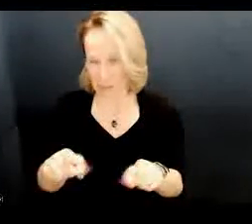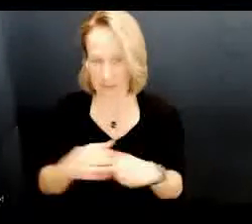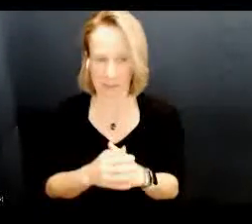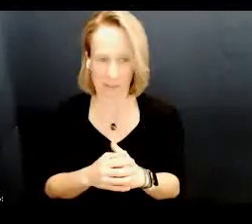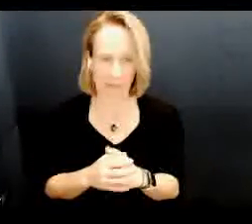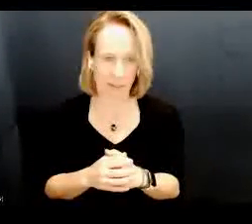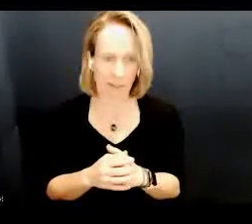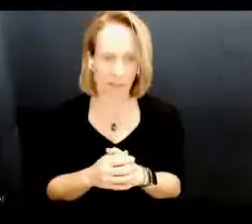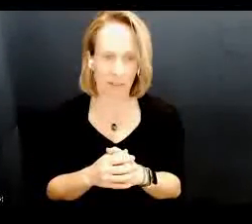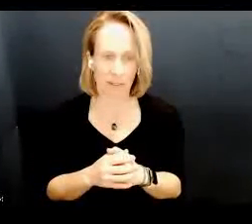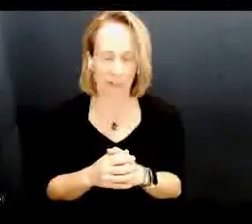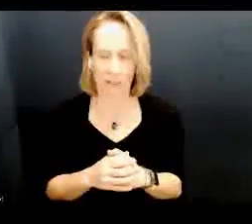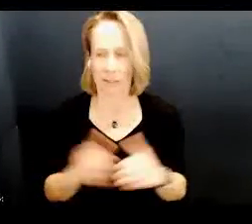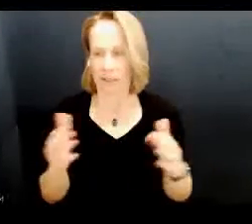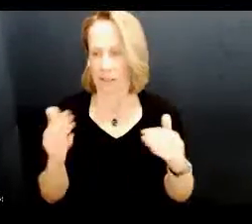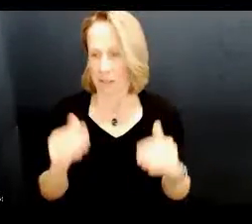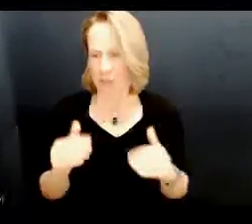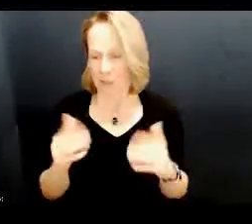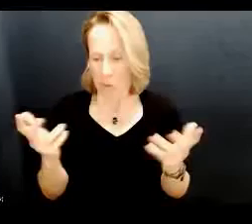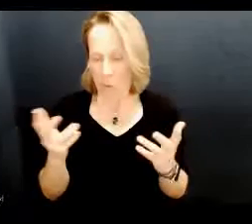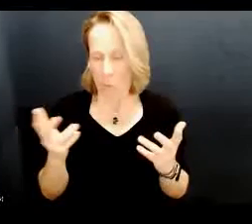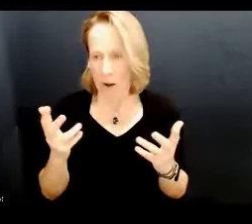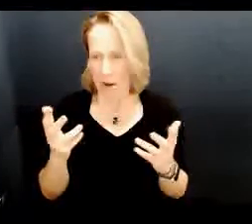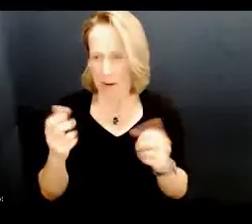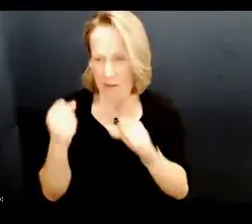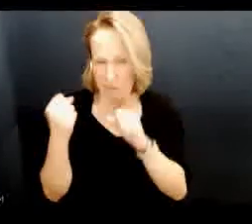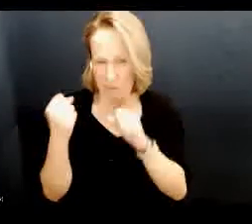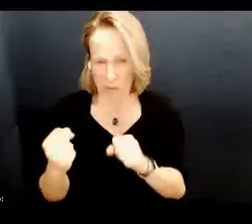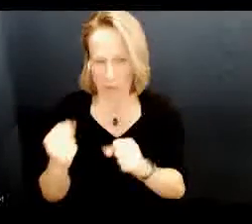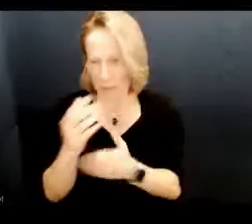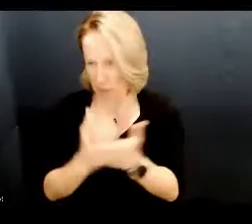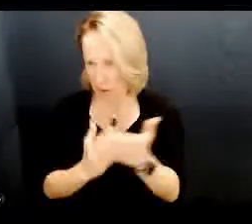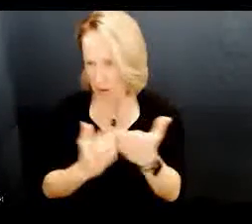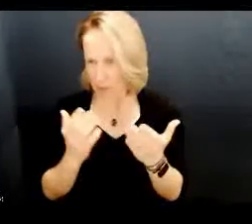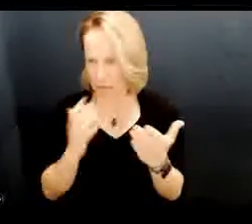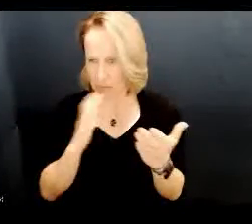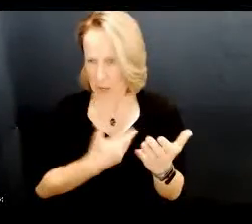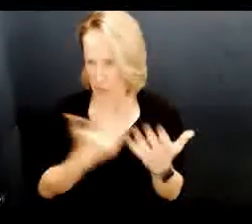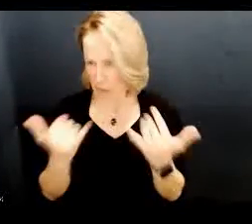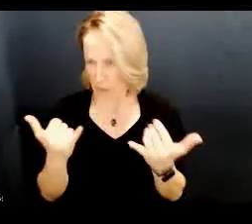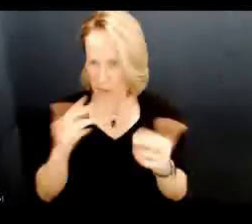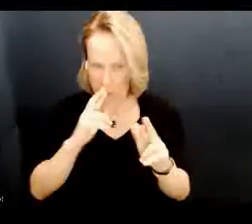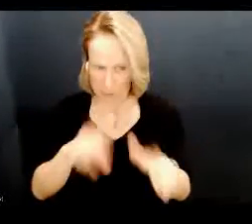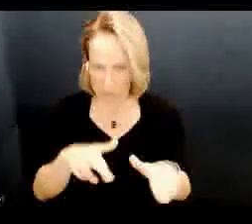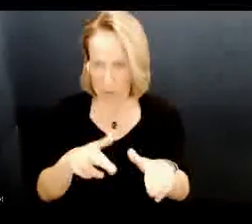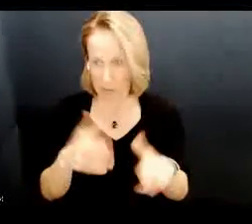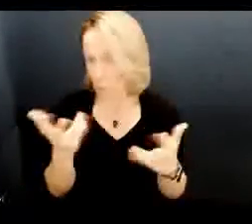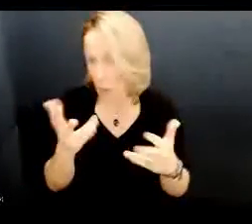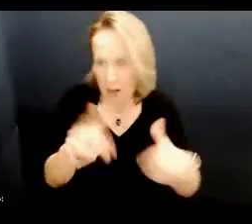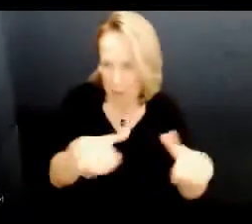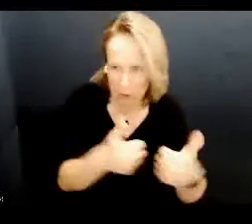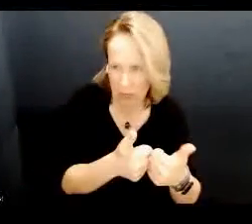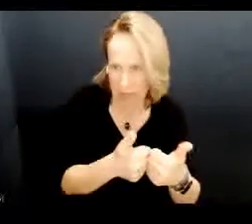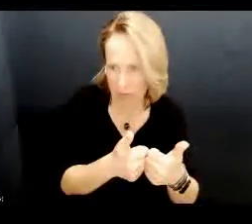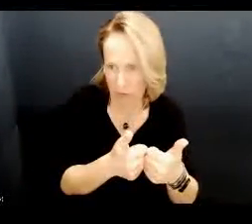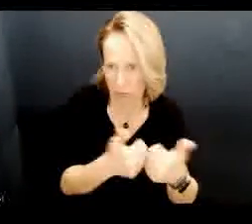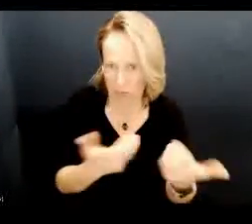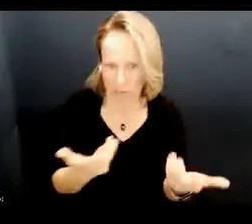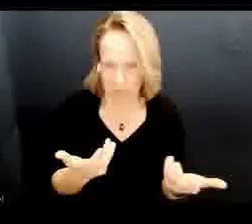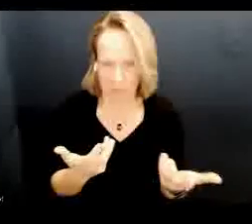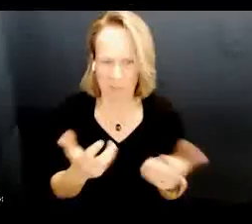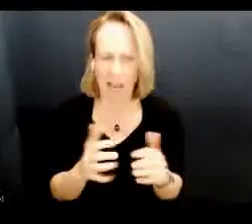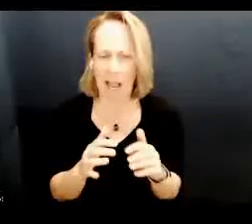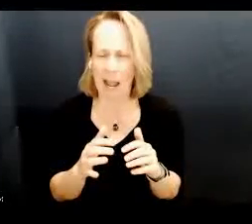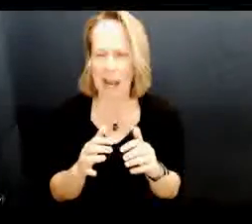What are the strengths of our current response? What are the challenges of our current response? How are we